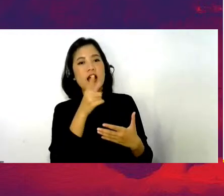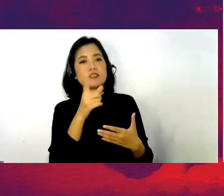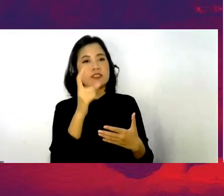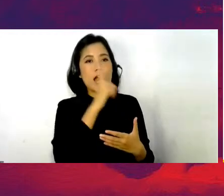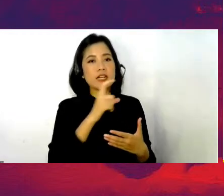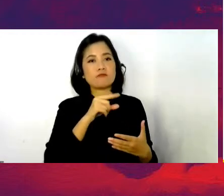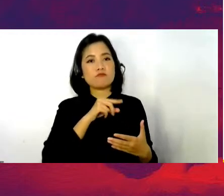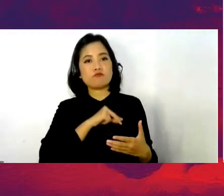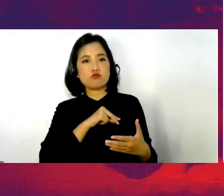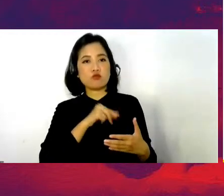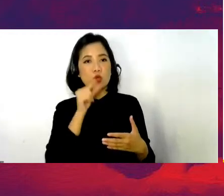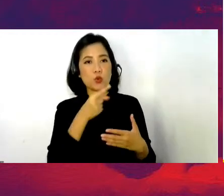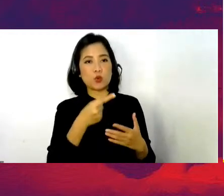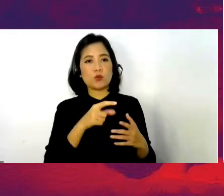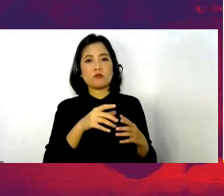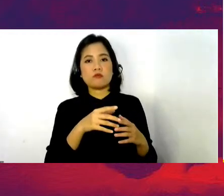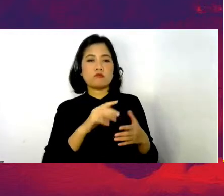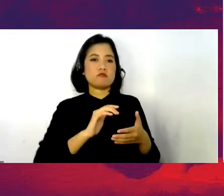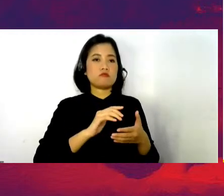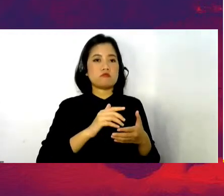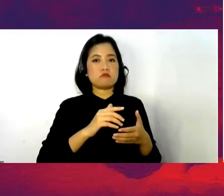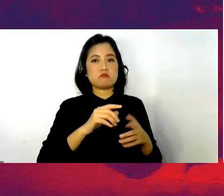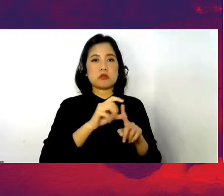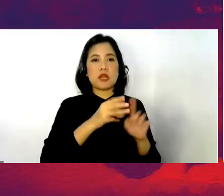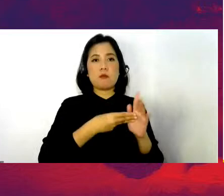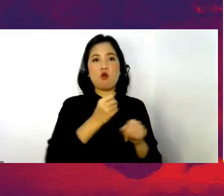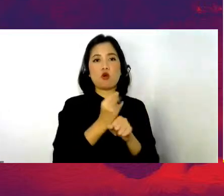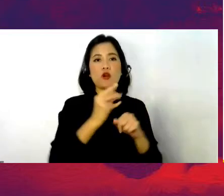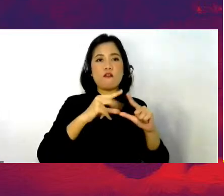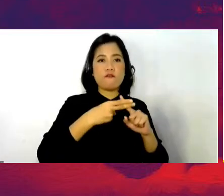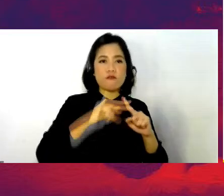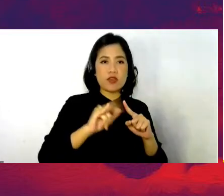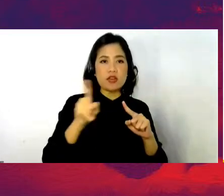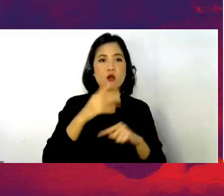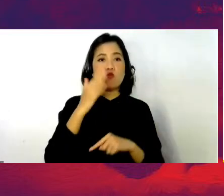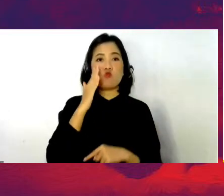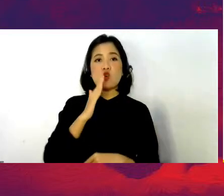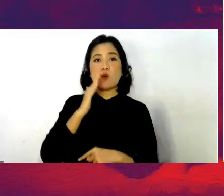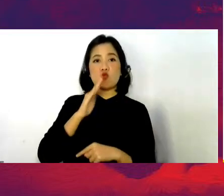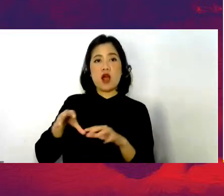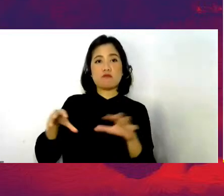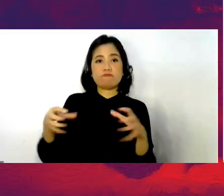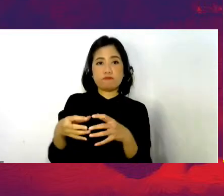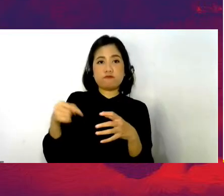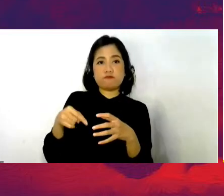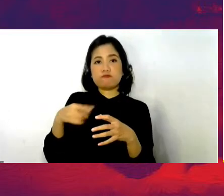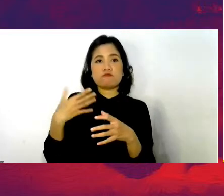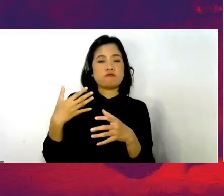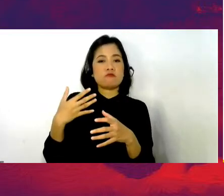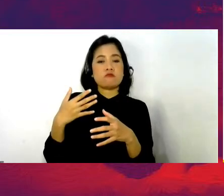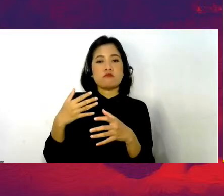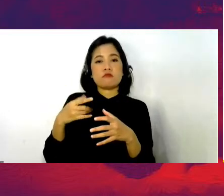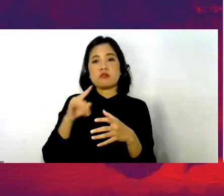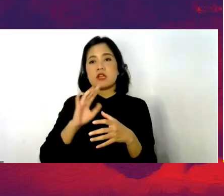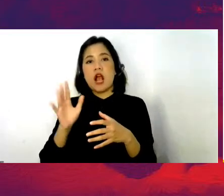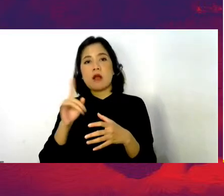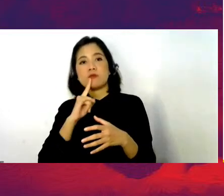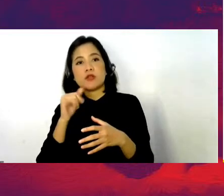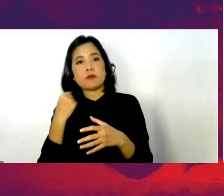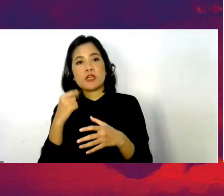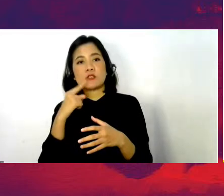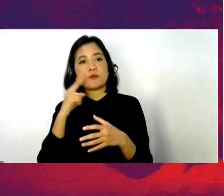terms of demography? We have still young population. We don't want to go to aging population before we actually can grow to the